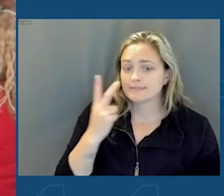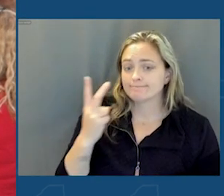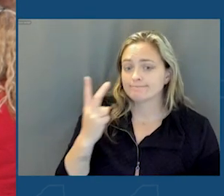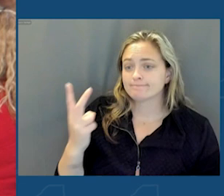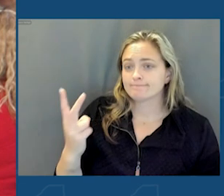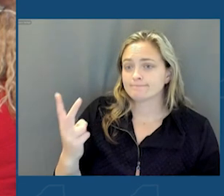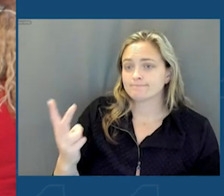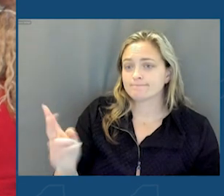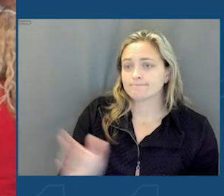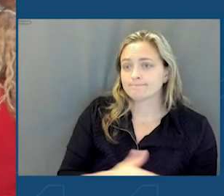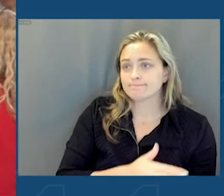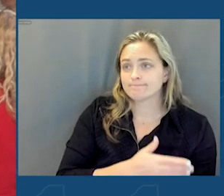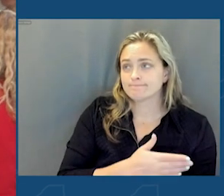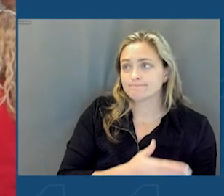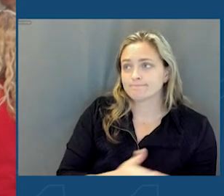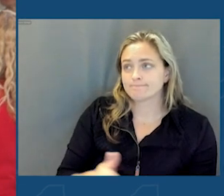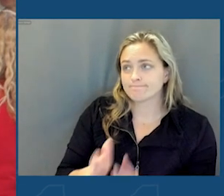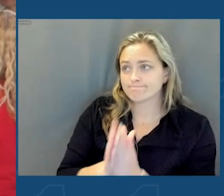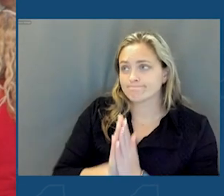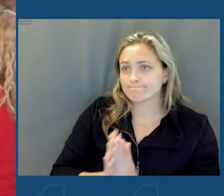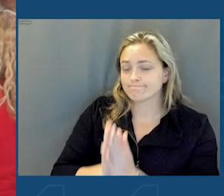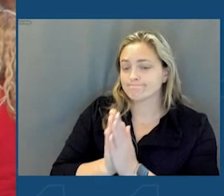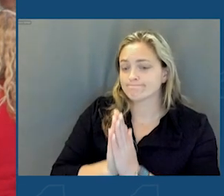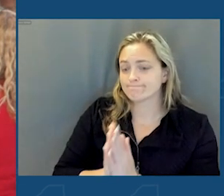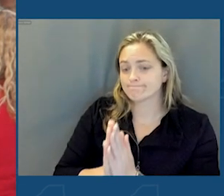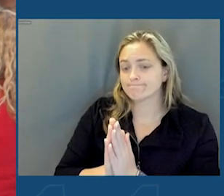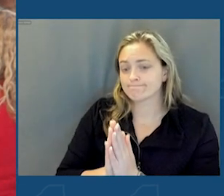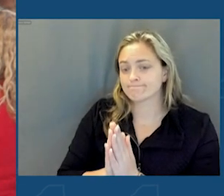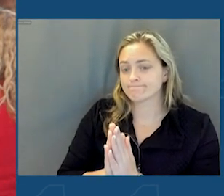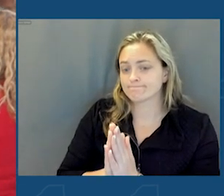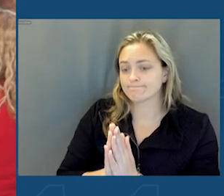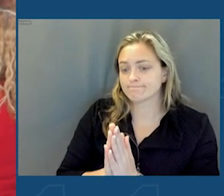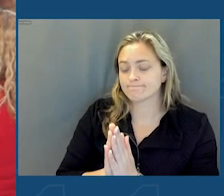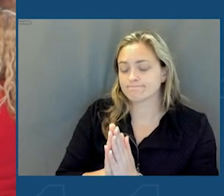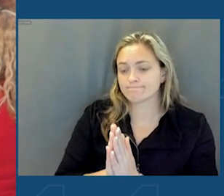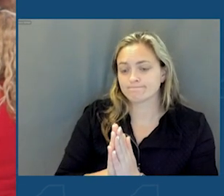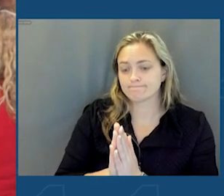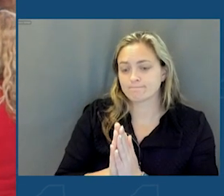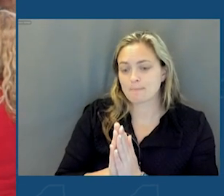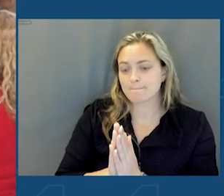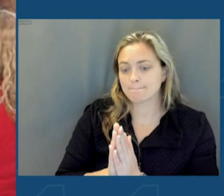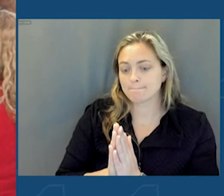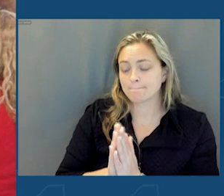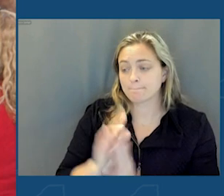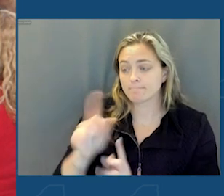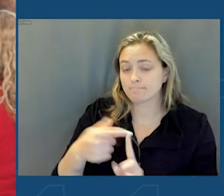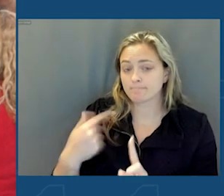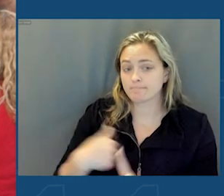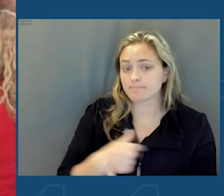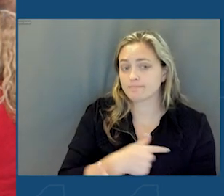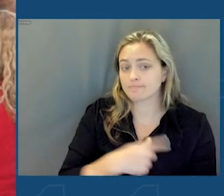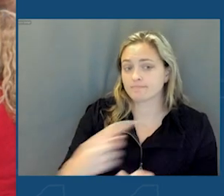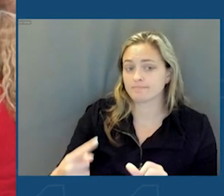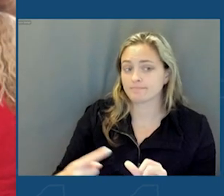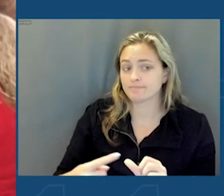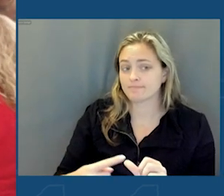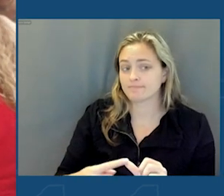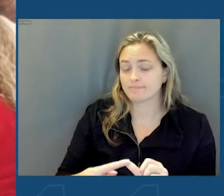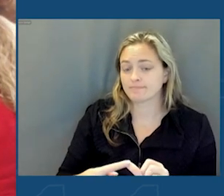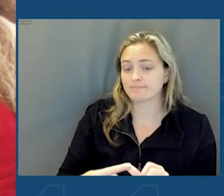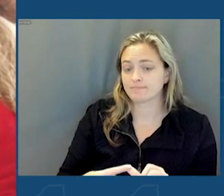sing God's praise than when we first